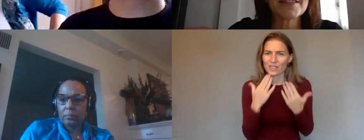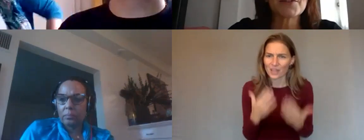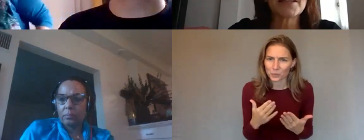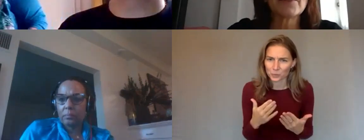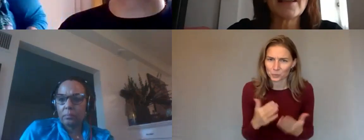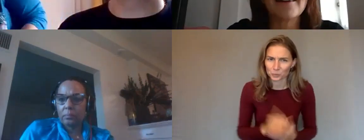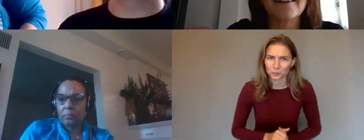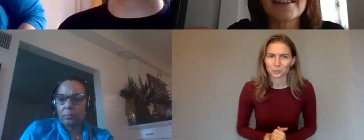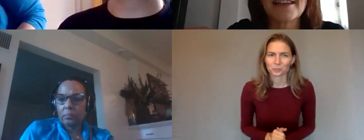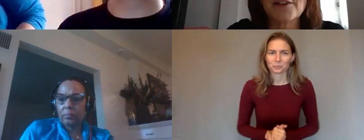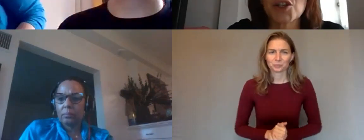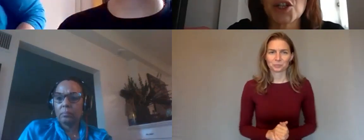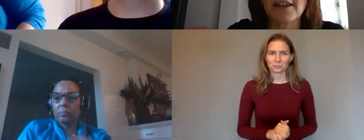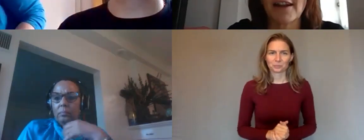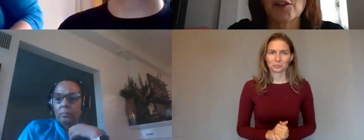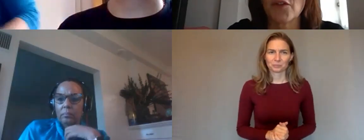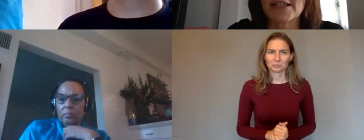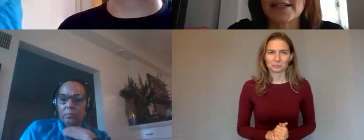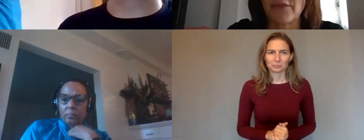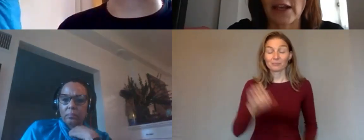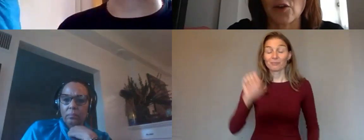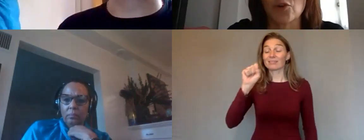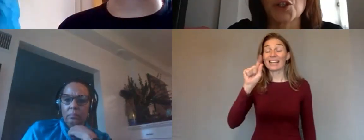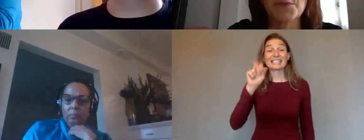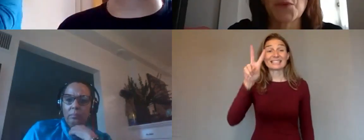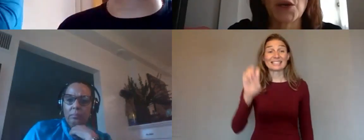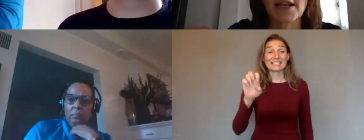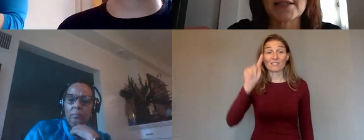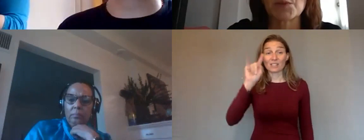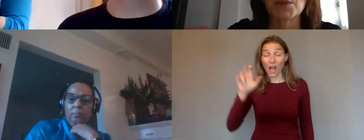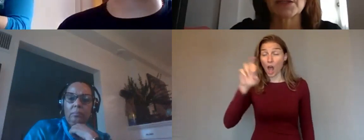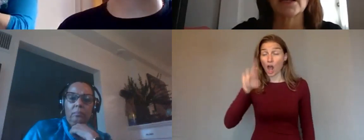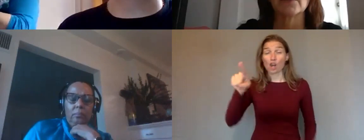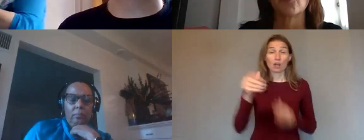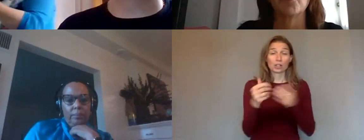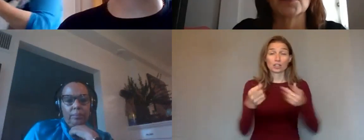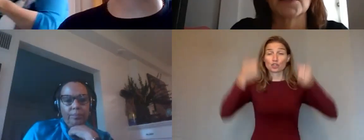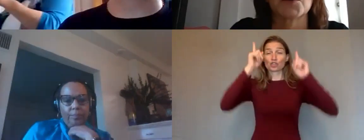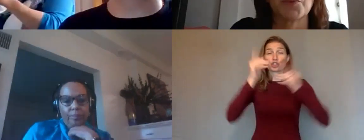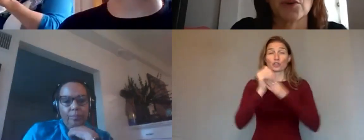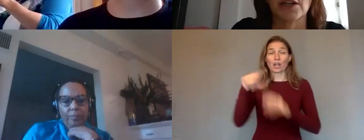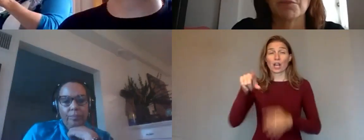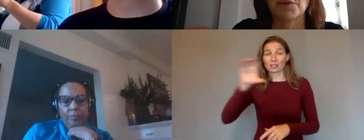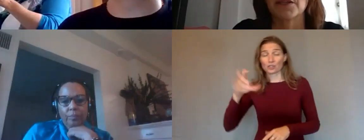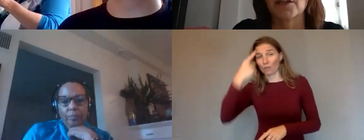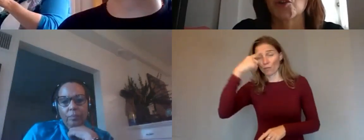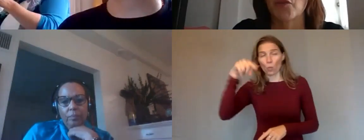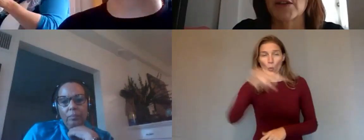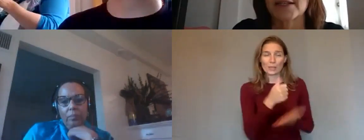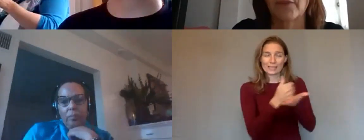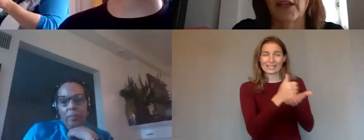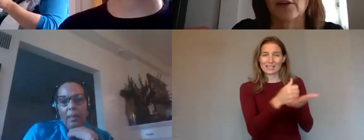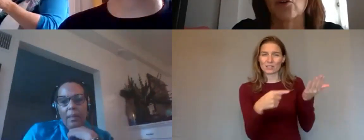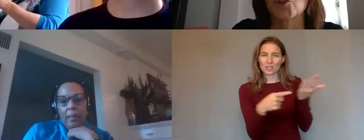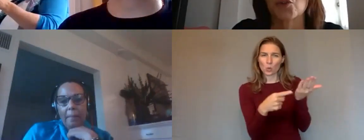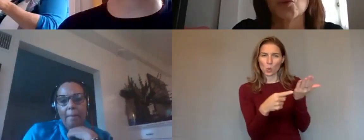Steve Tyler is the Leonard Cheshire Director of Assistive Technology, where he has responsibility for policy support and implementation of